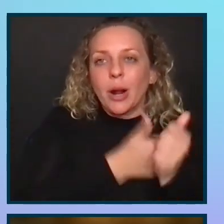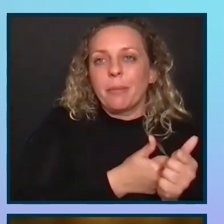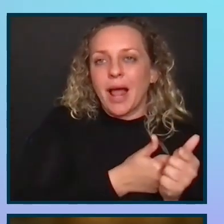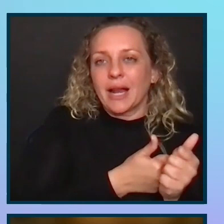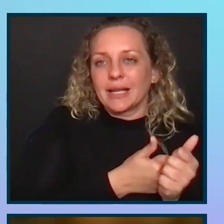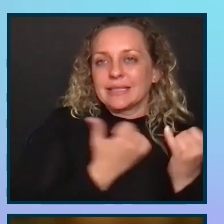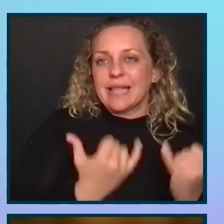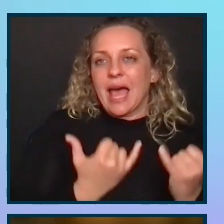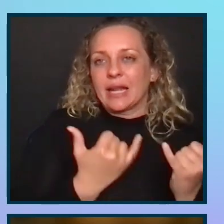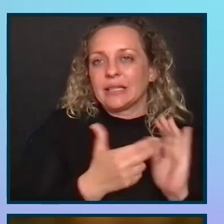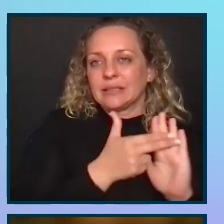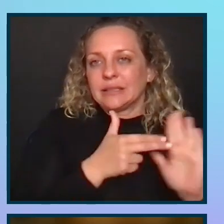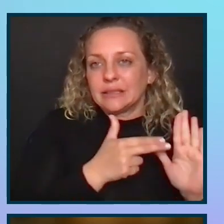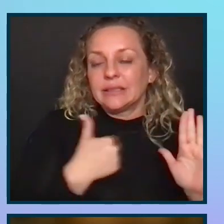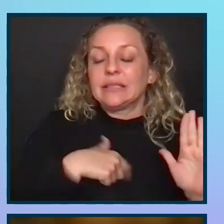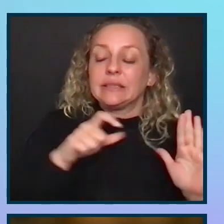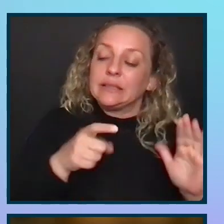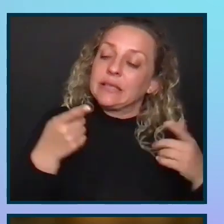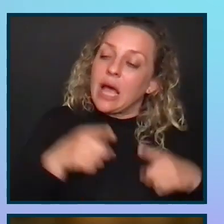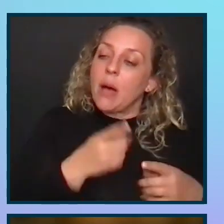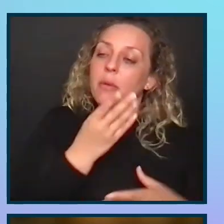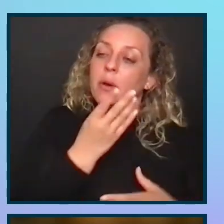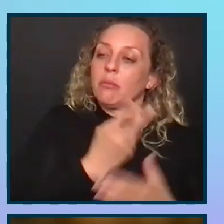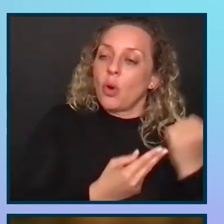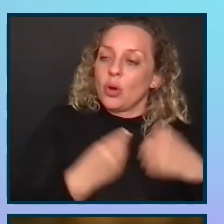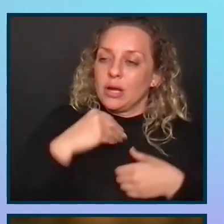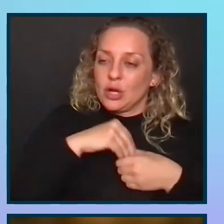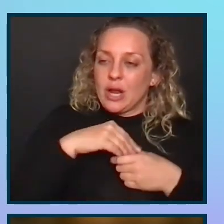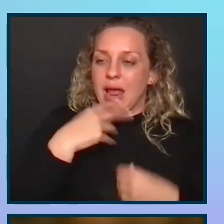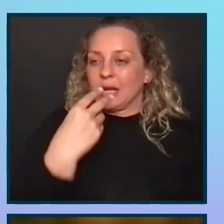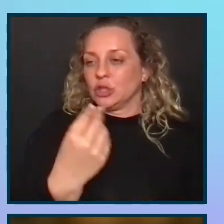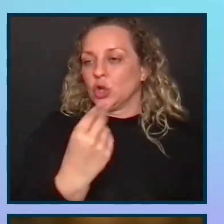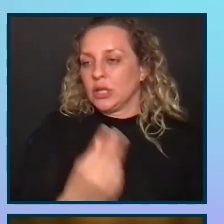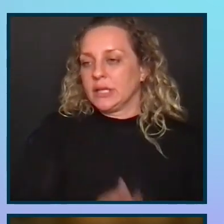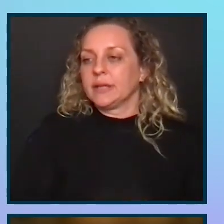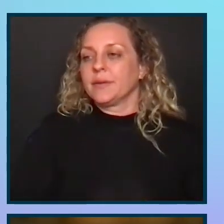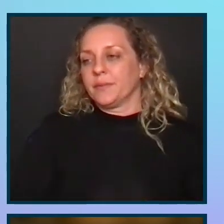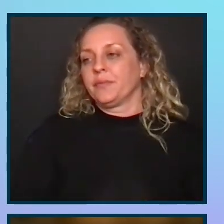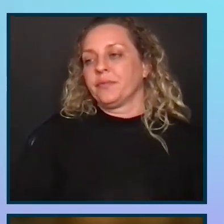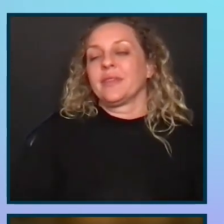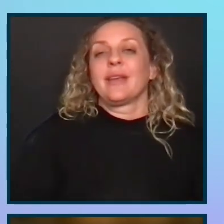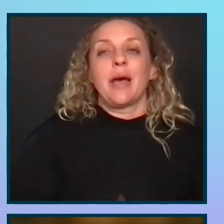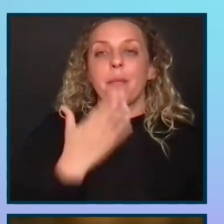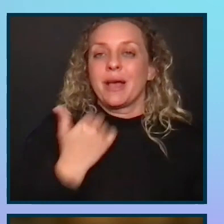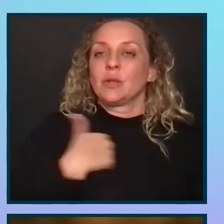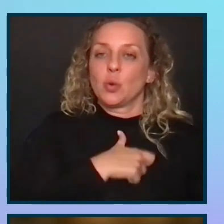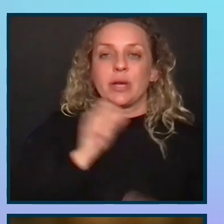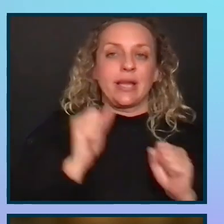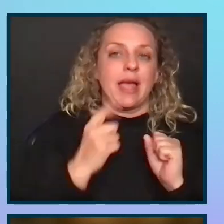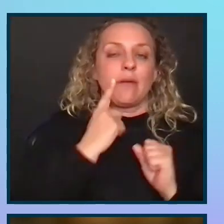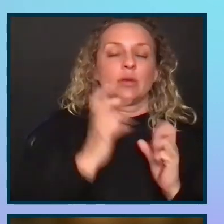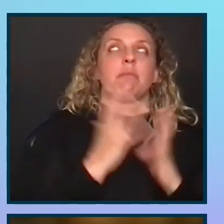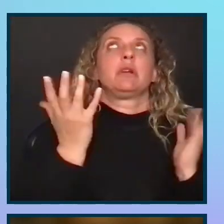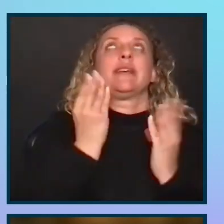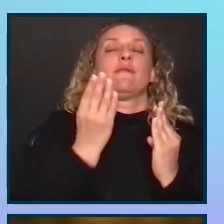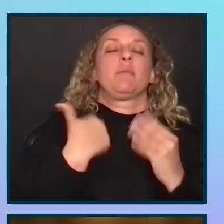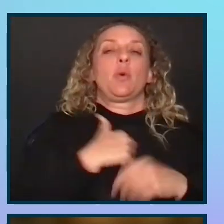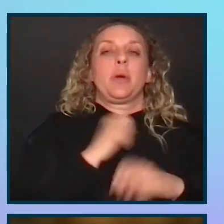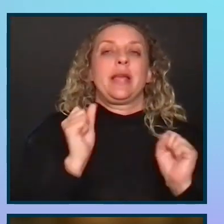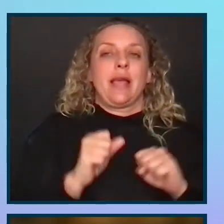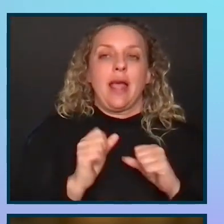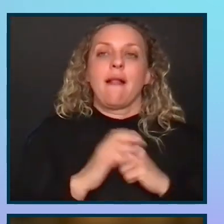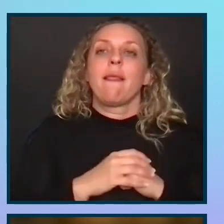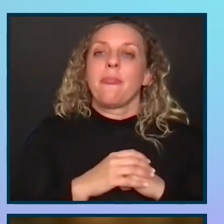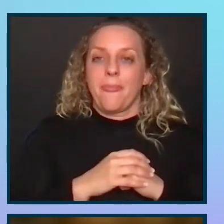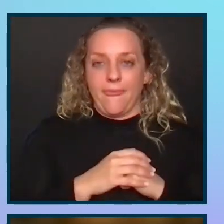status. This needs to happen both internally and externally as best as we can with as much information as we